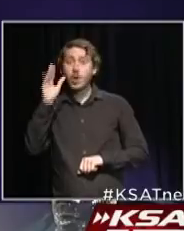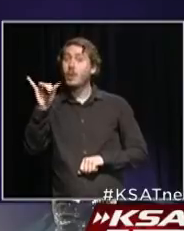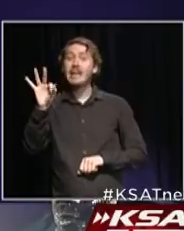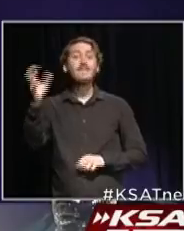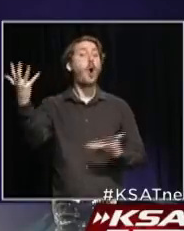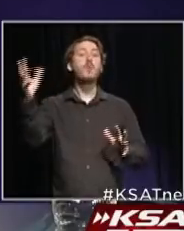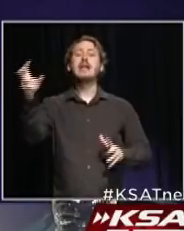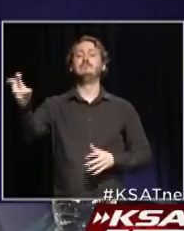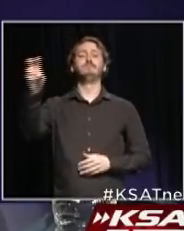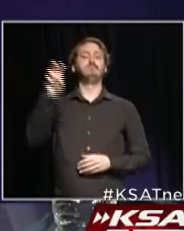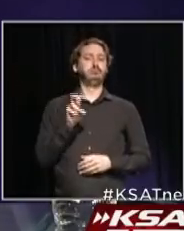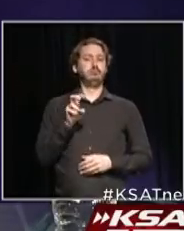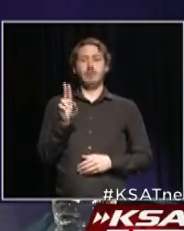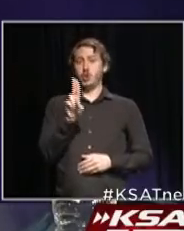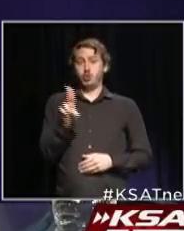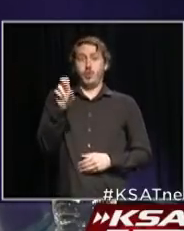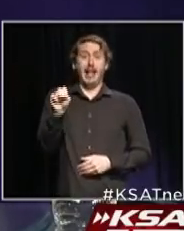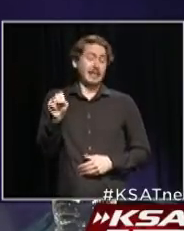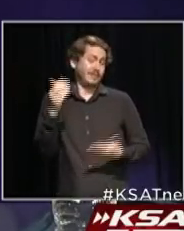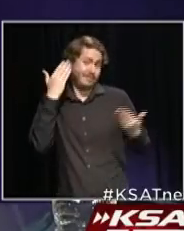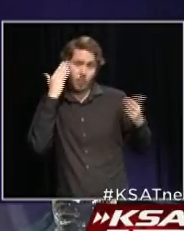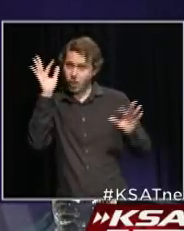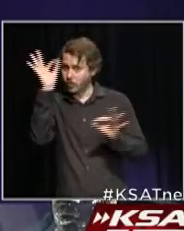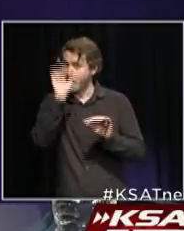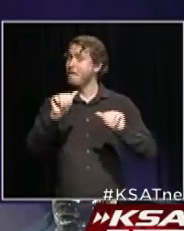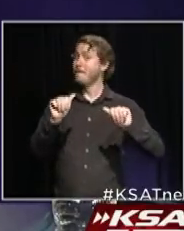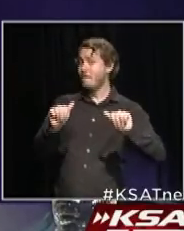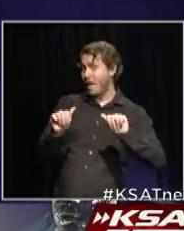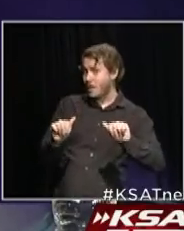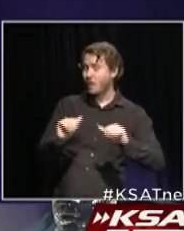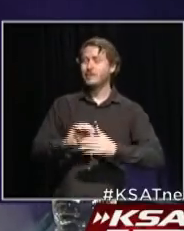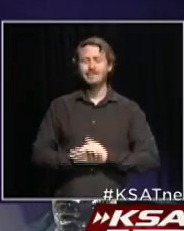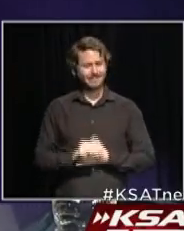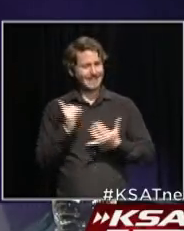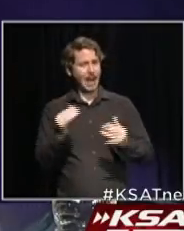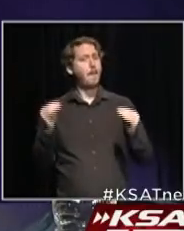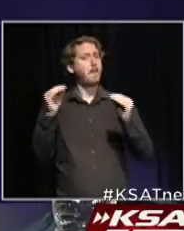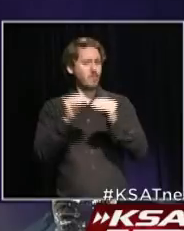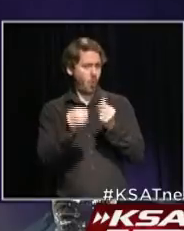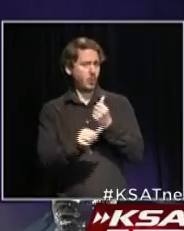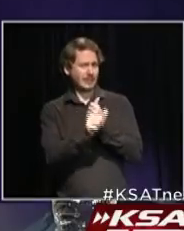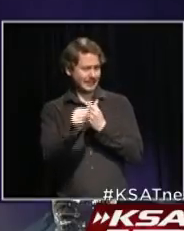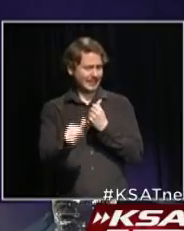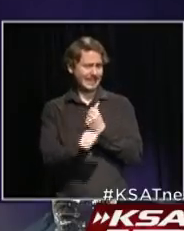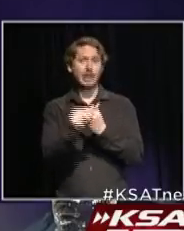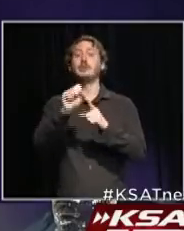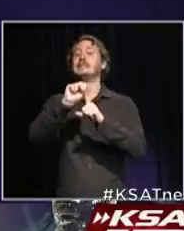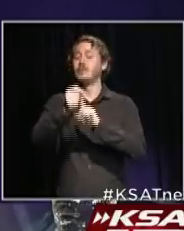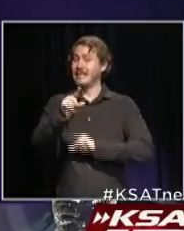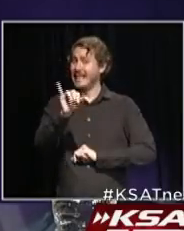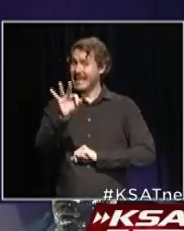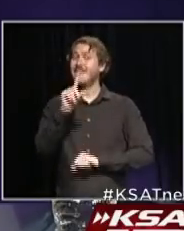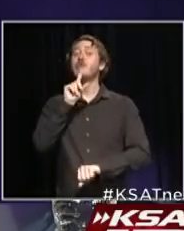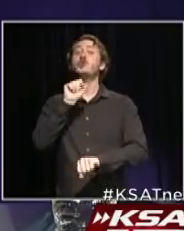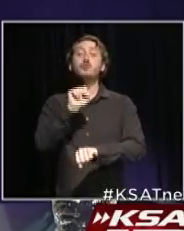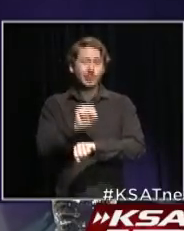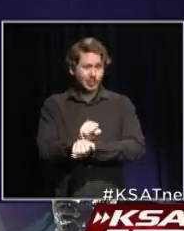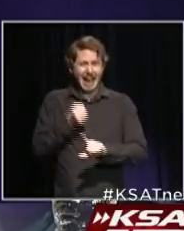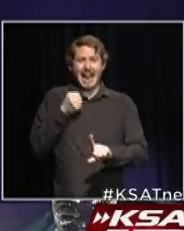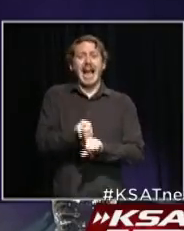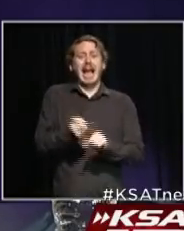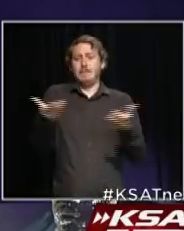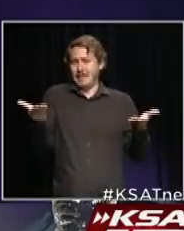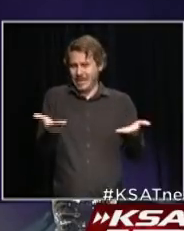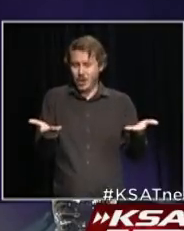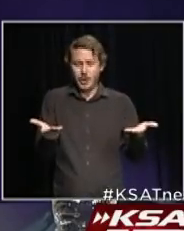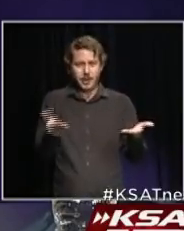not, but it could be. And so we're in a much more dangerous situation if indeed it is moving faster than this